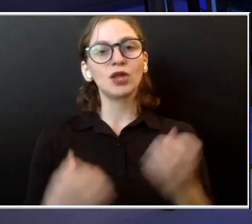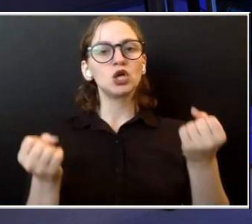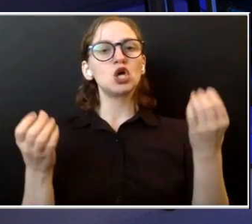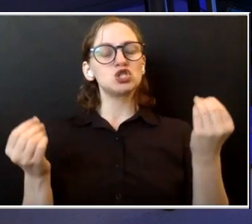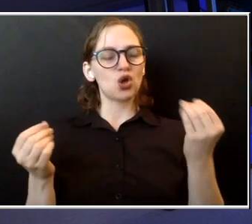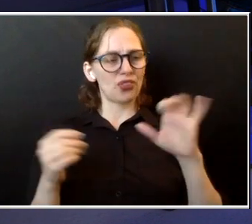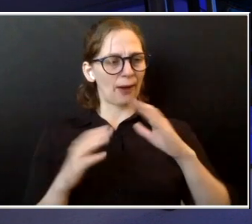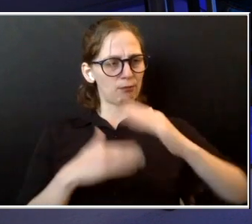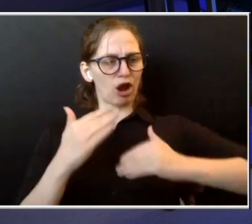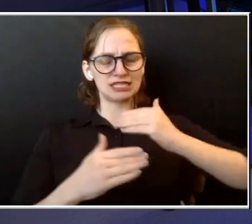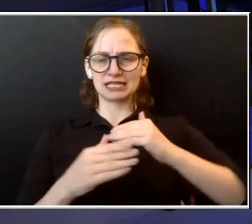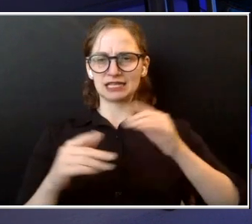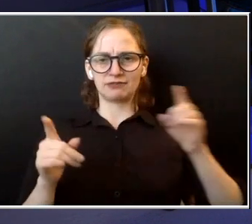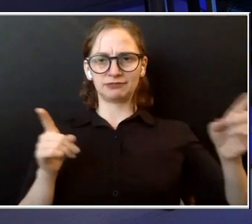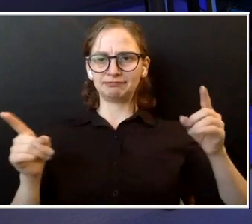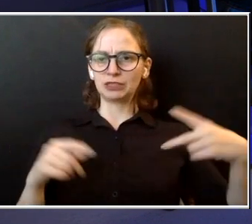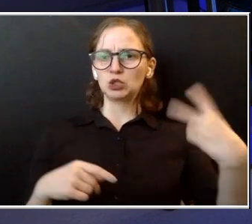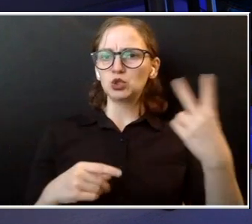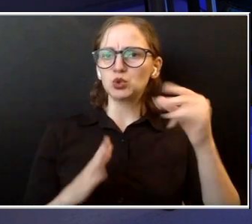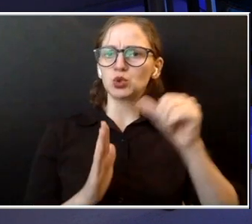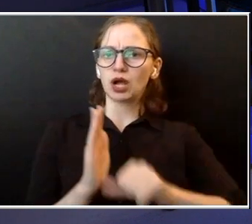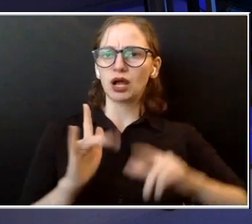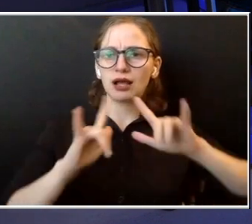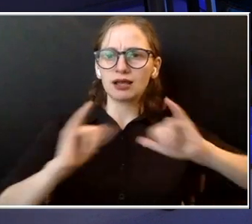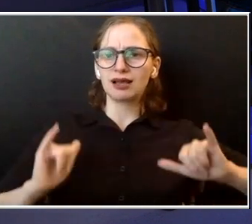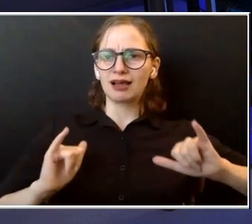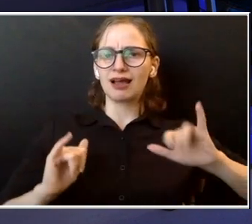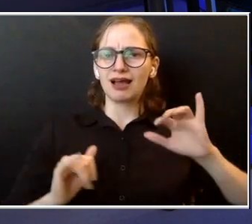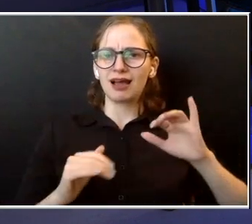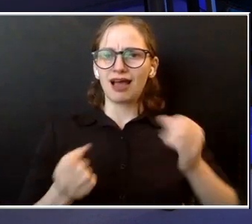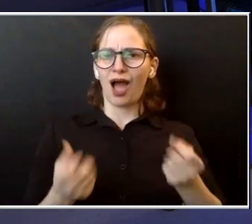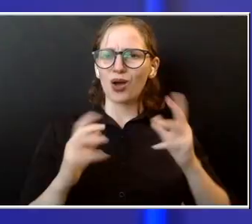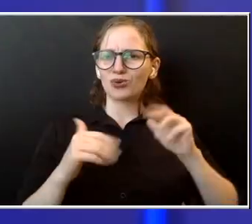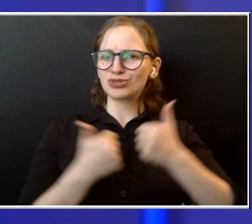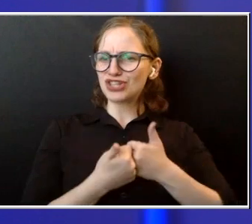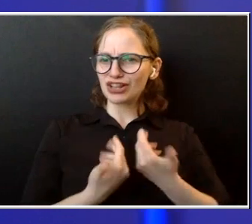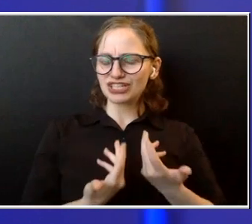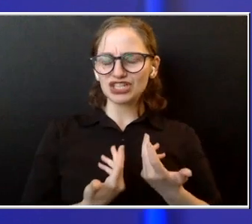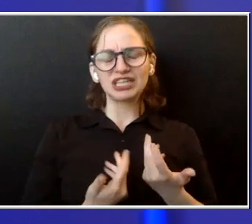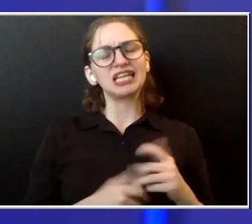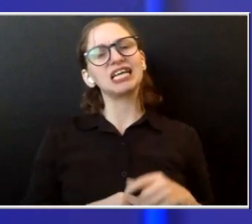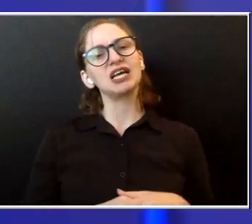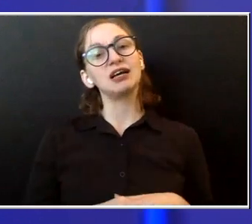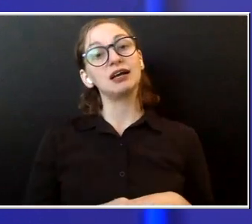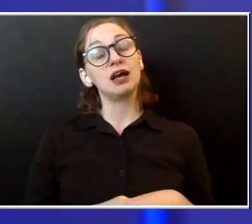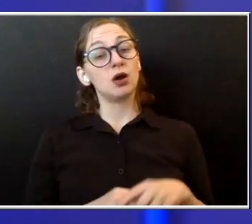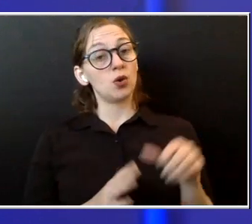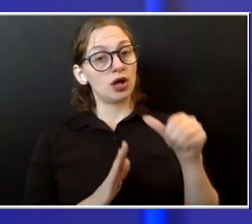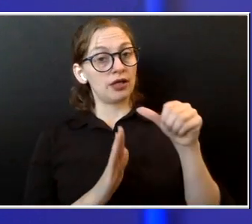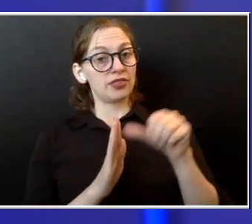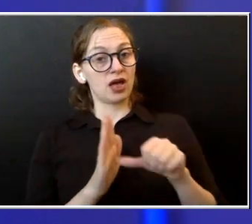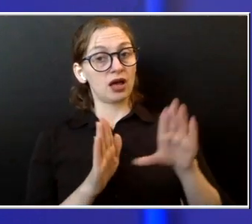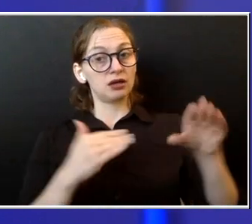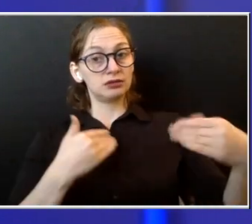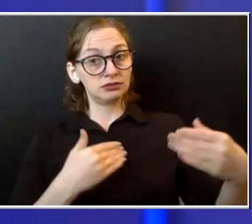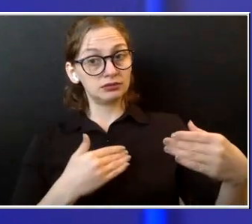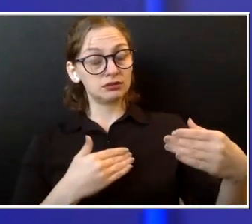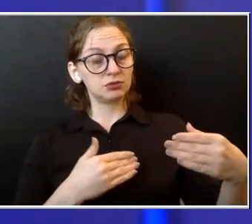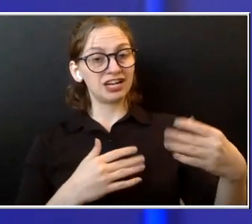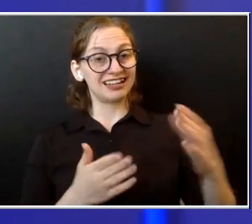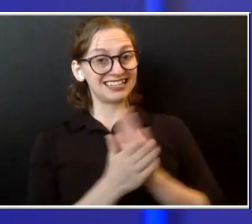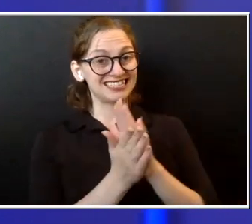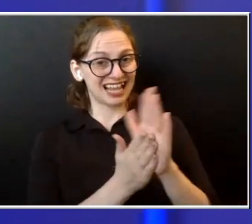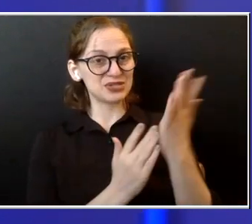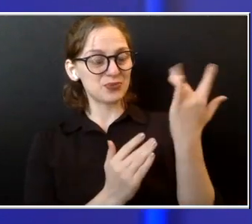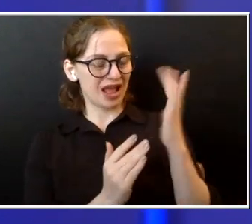plan? Especially when you got to work with this guy. Well, the OR has set us up nice because we have our rooms right next to each other, and